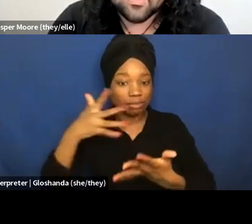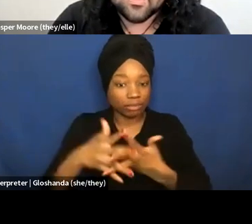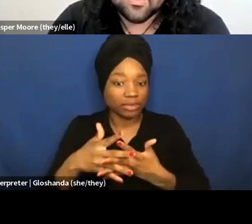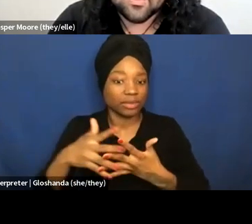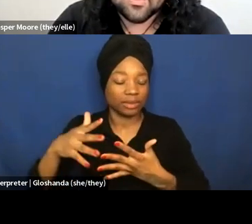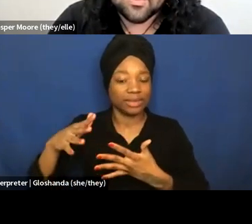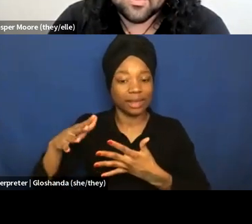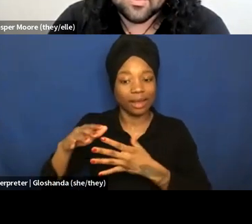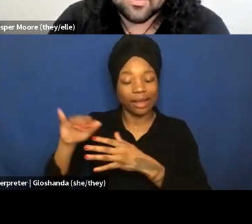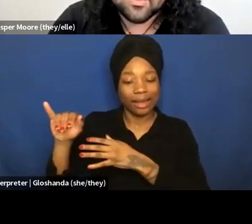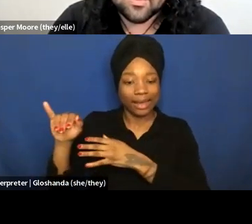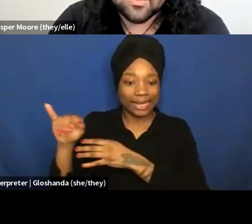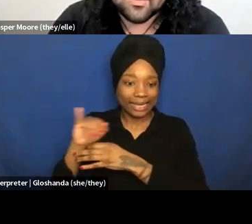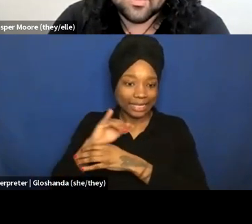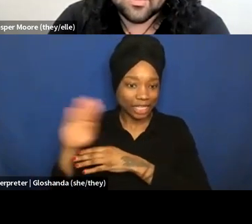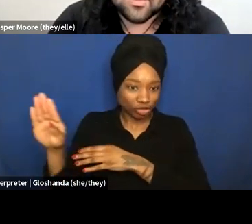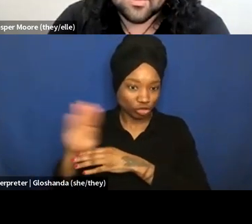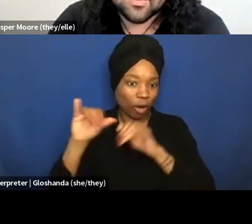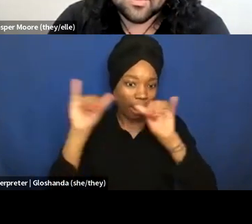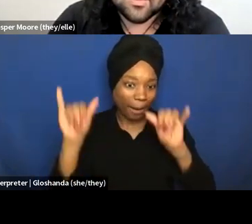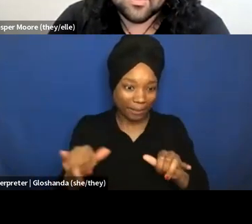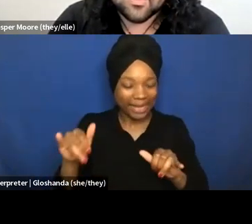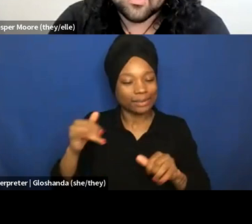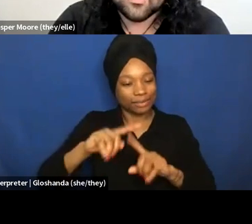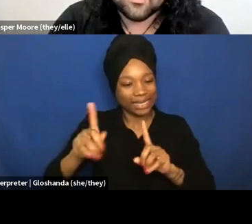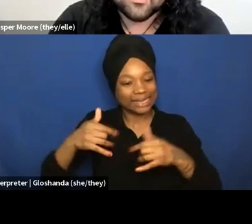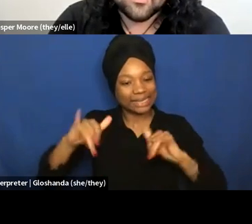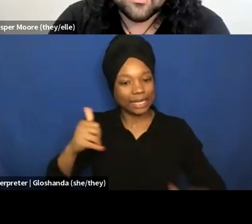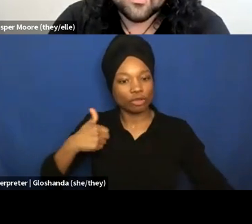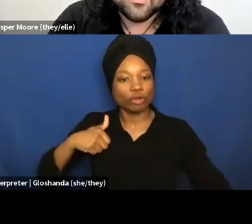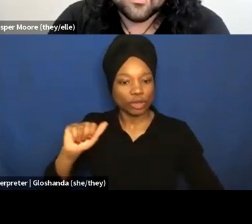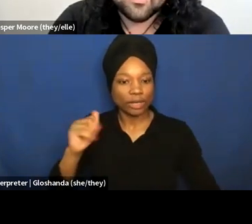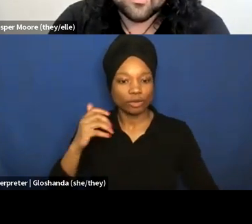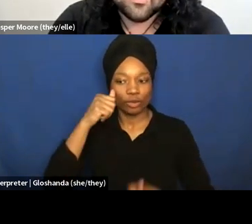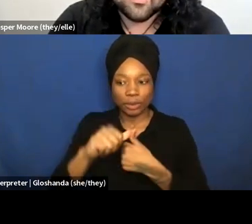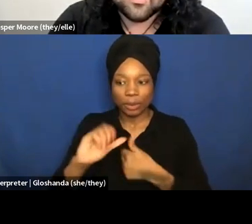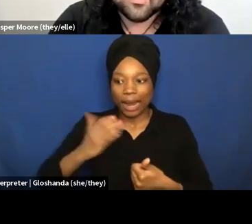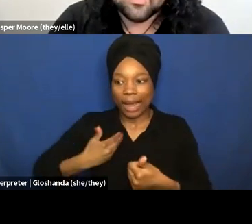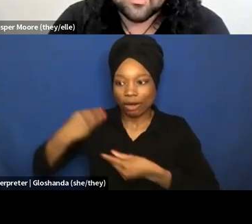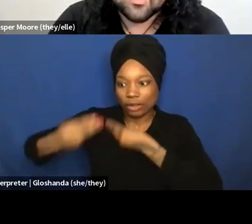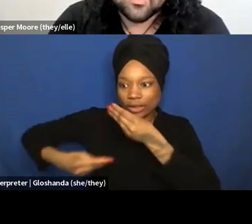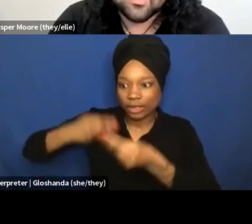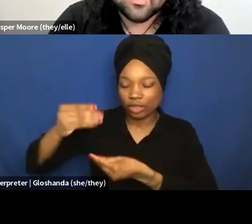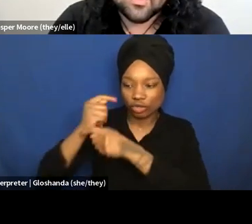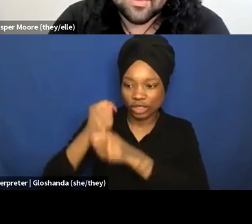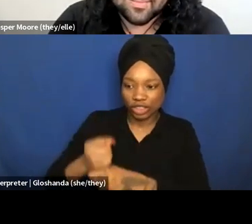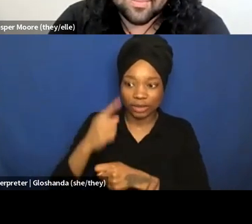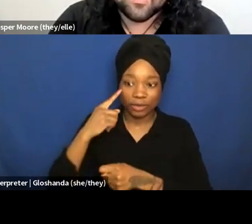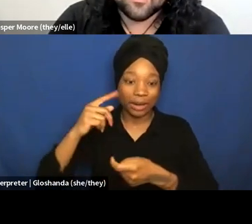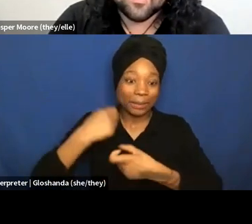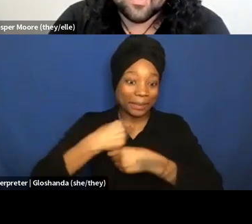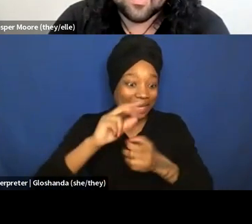us remembering our ancestral traditions of meaning making, of perception,